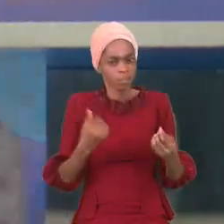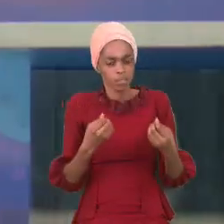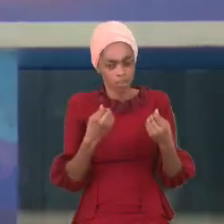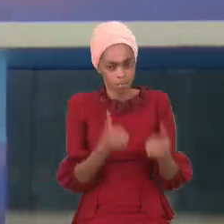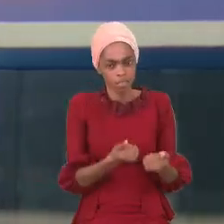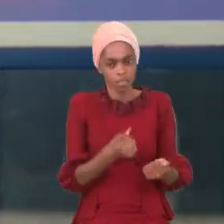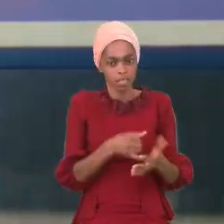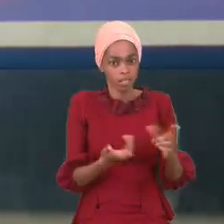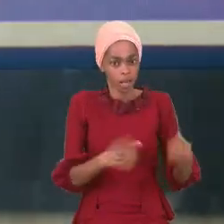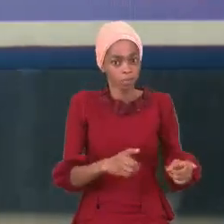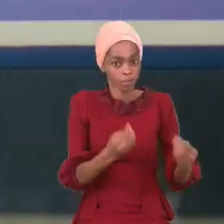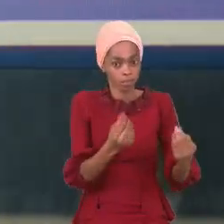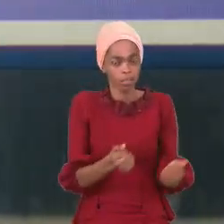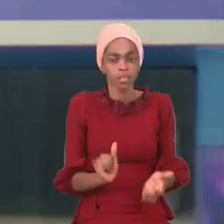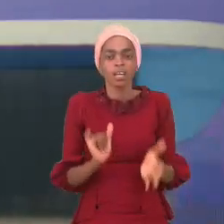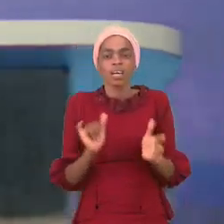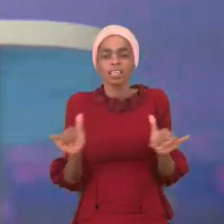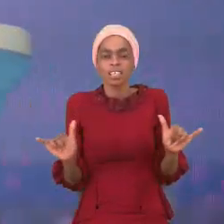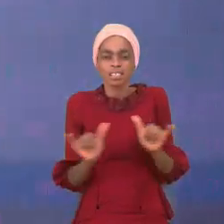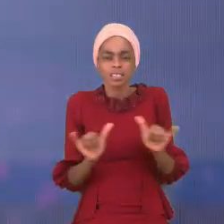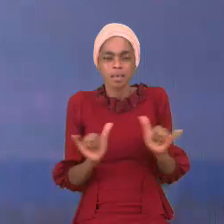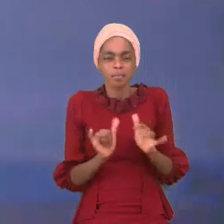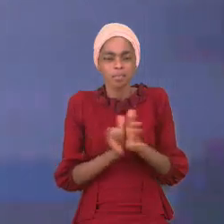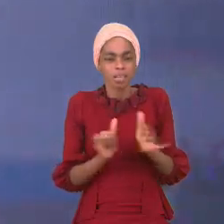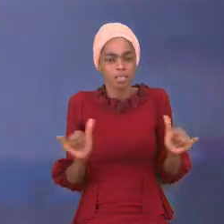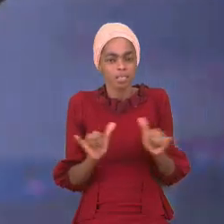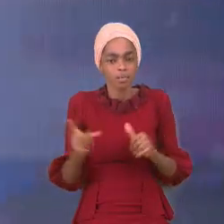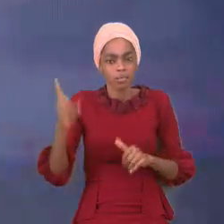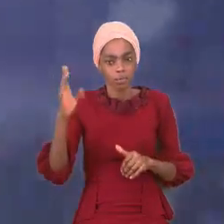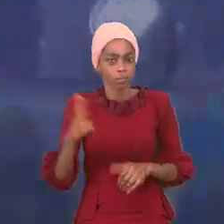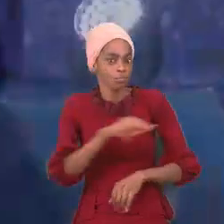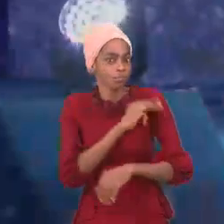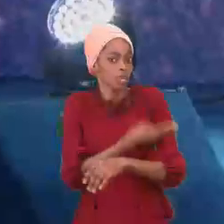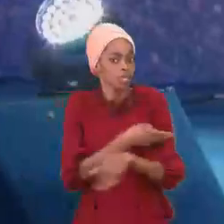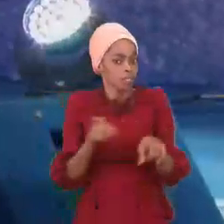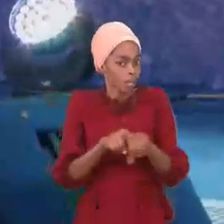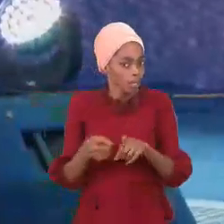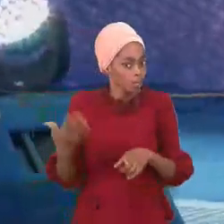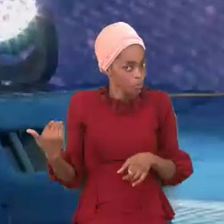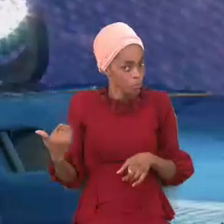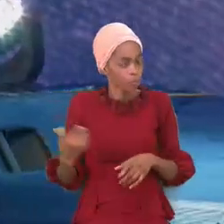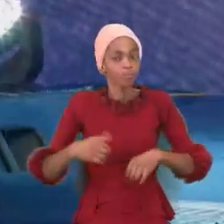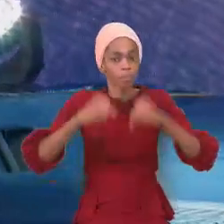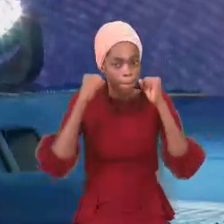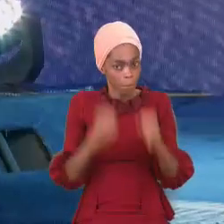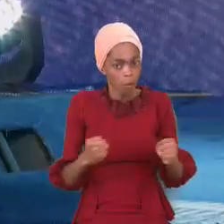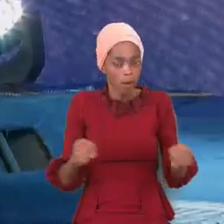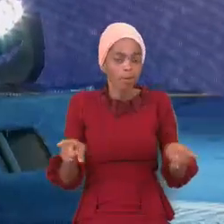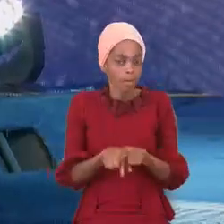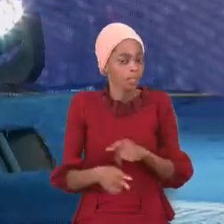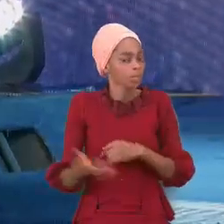That same God, mighty as ever before, powerful as ever